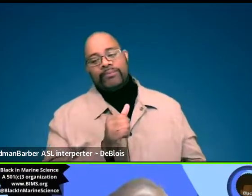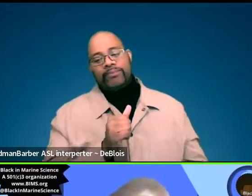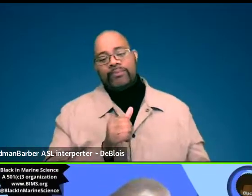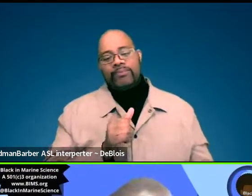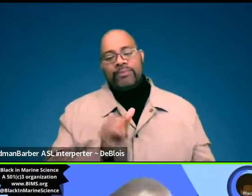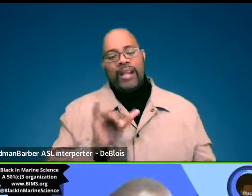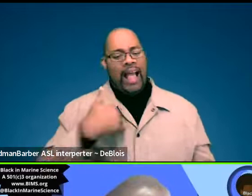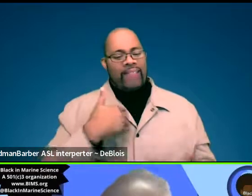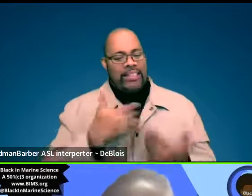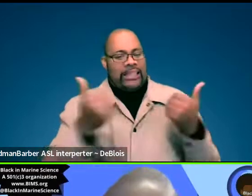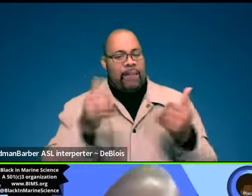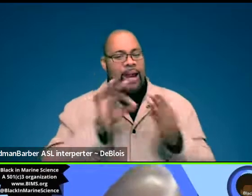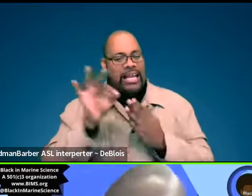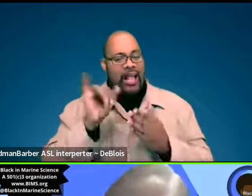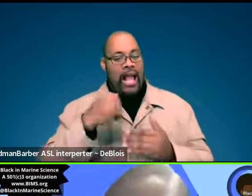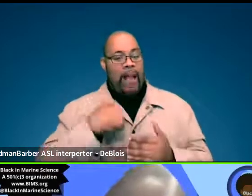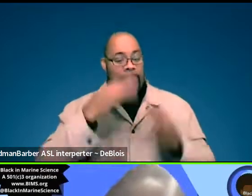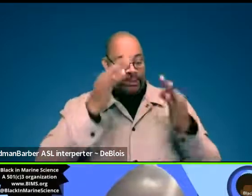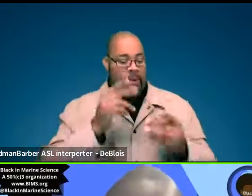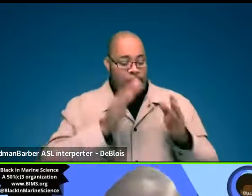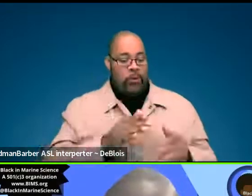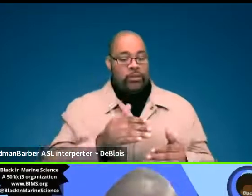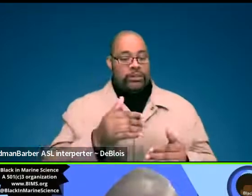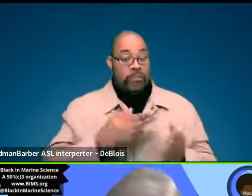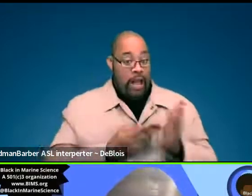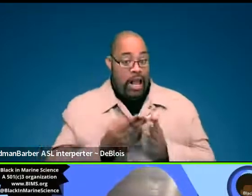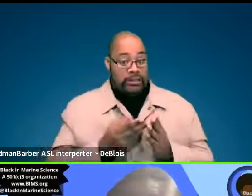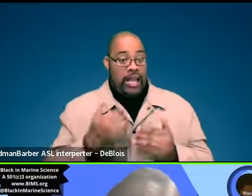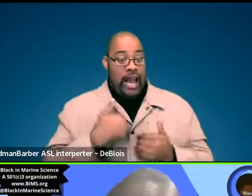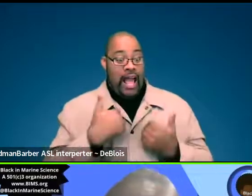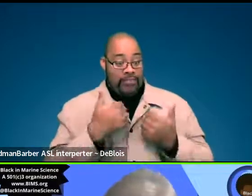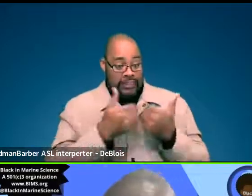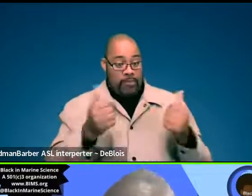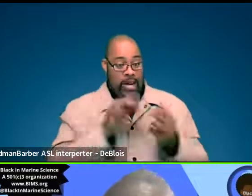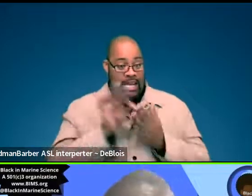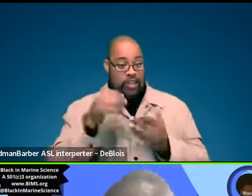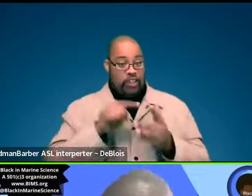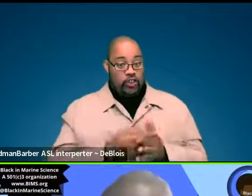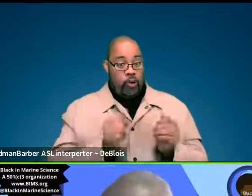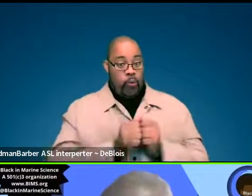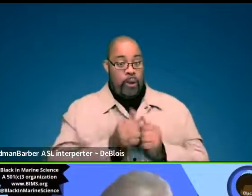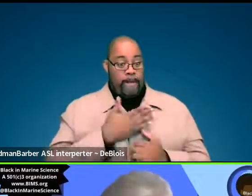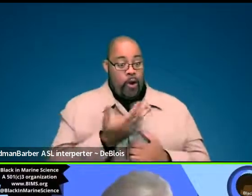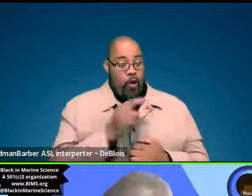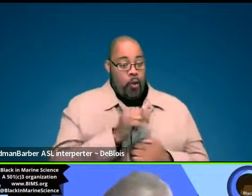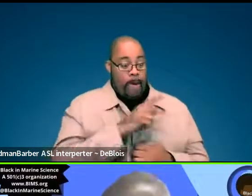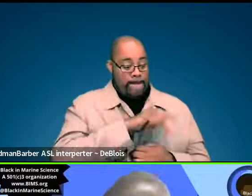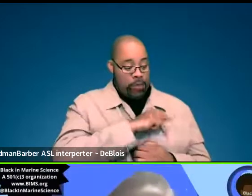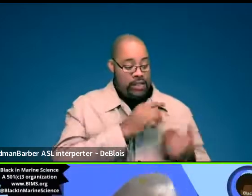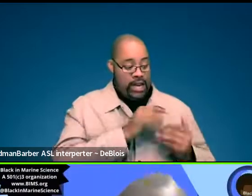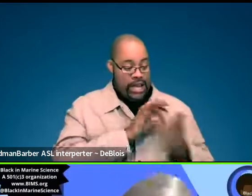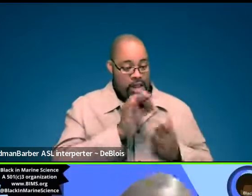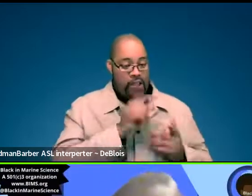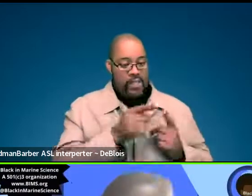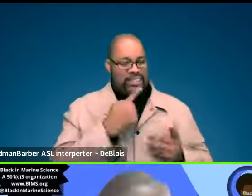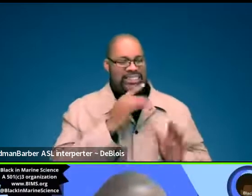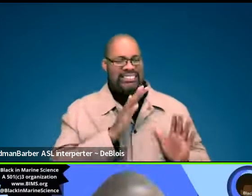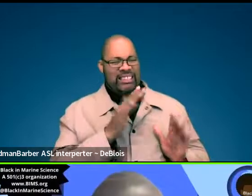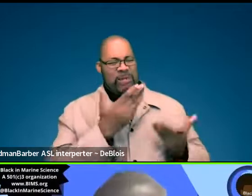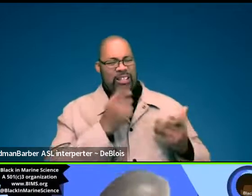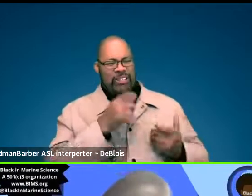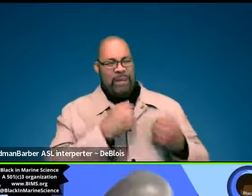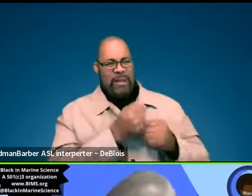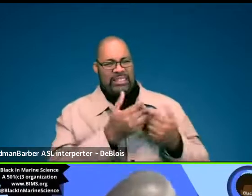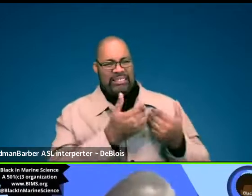like have separate accounts. Like I'm definitely a person, to be honest, right? Like I had separate accounts. I started out with like my own personal account and then I was like, well, maybe I should